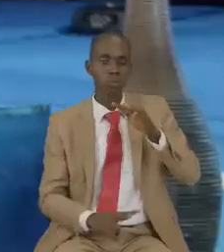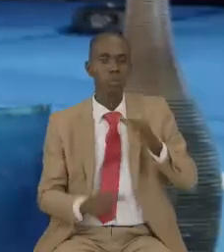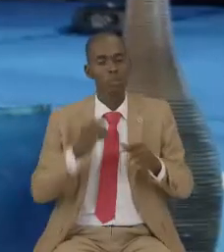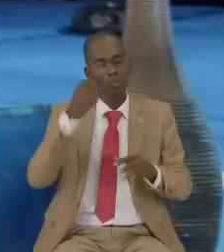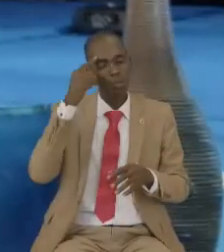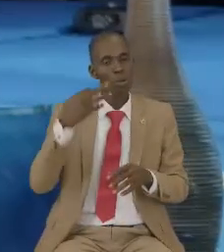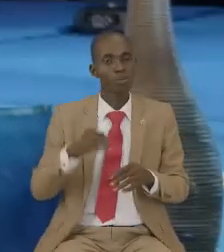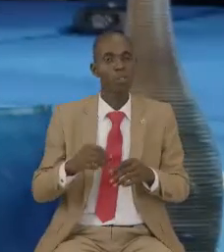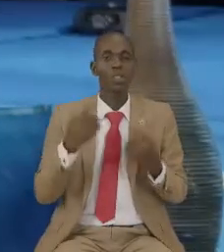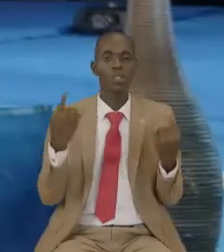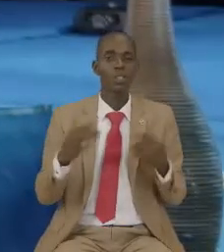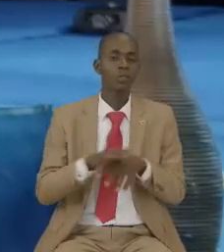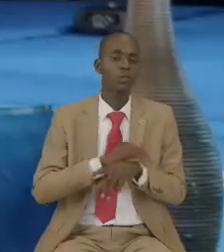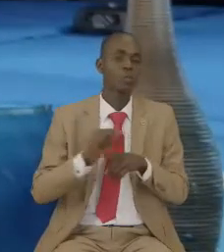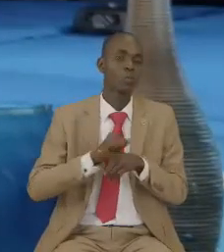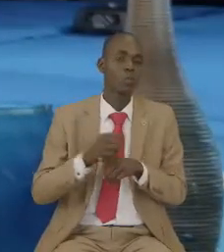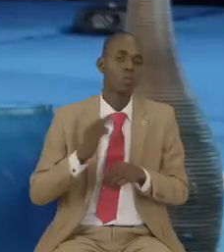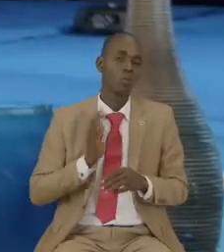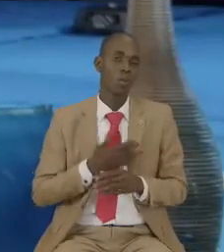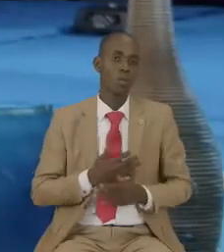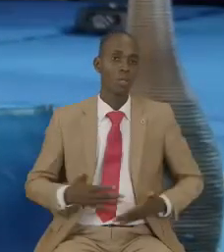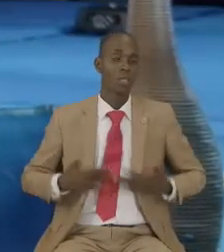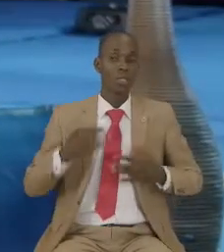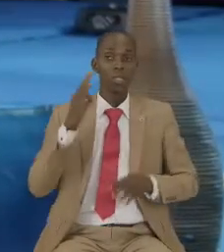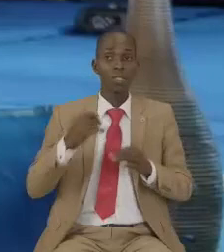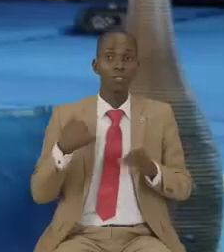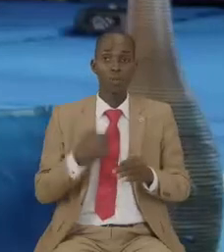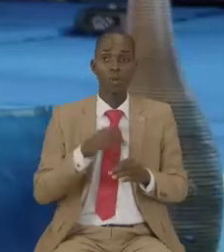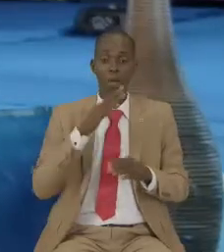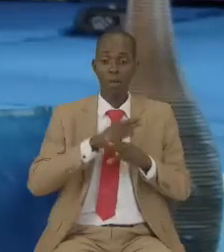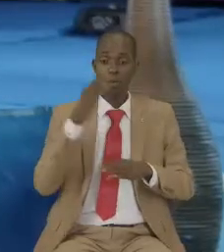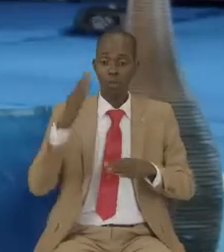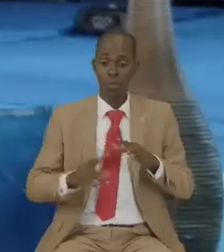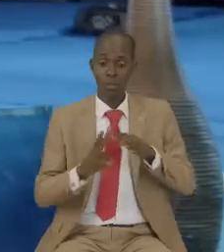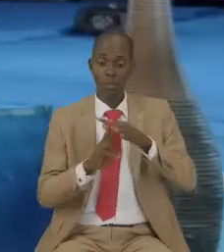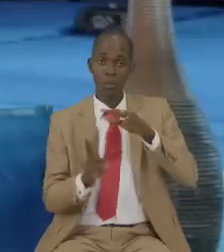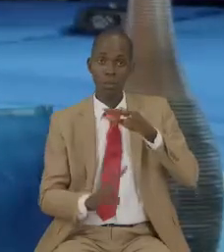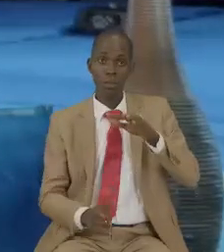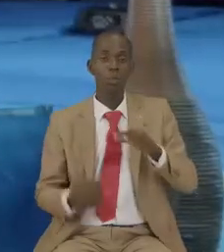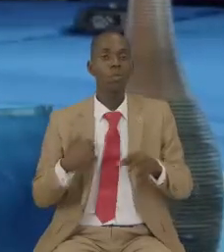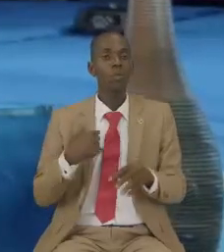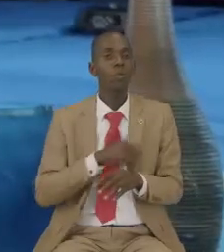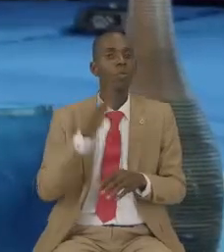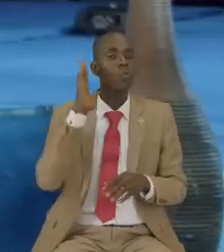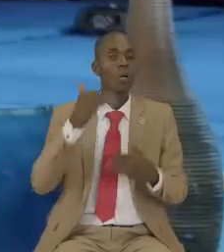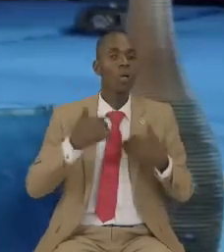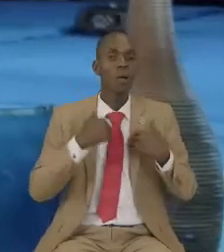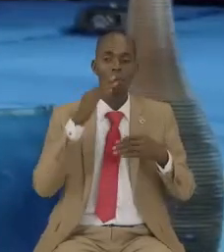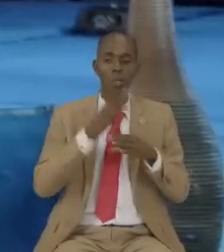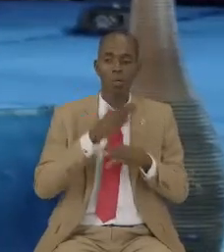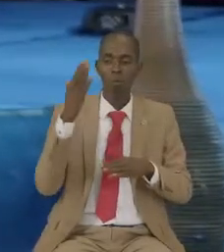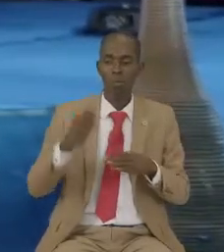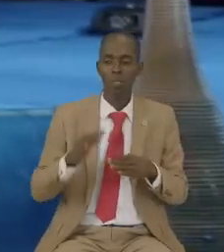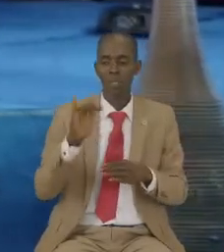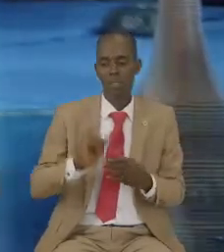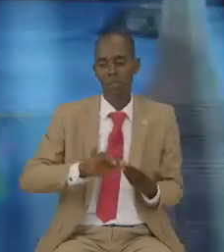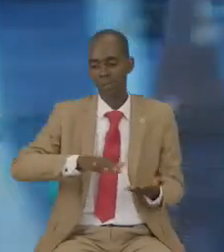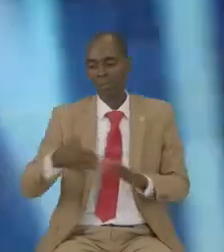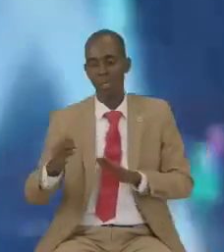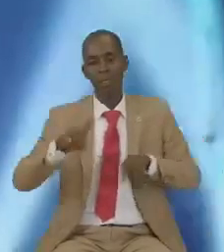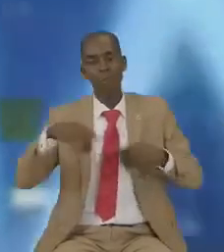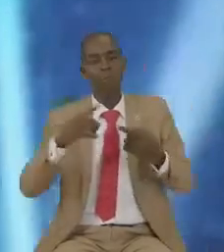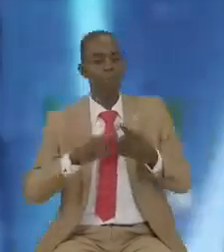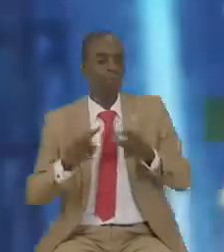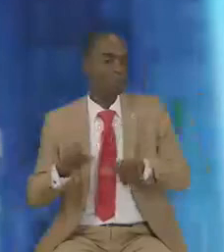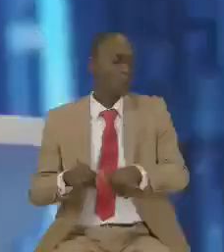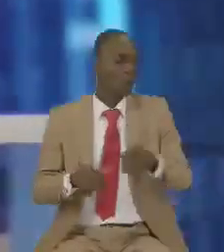we're totally drowned, or have been totally dead, or have gone to the other side, and that